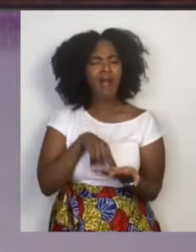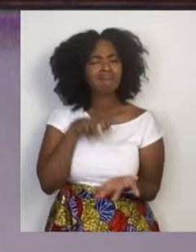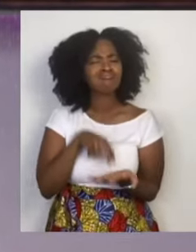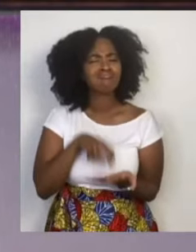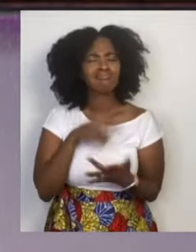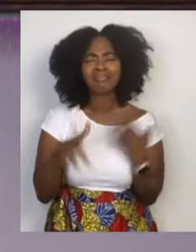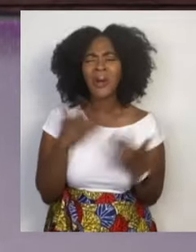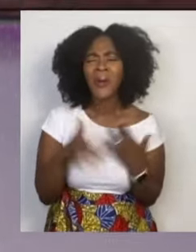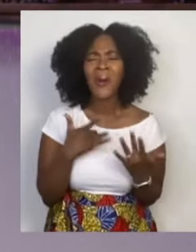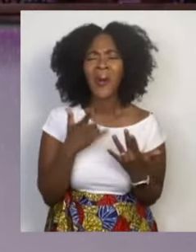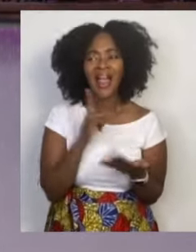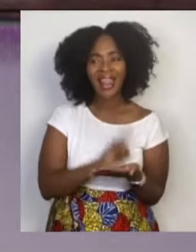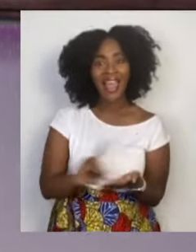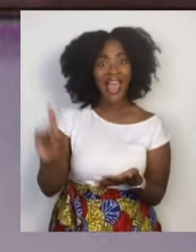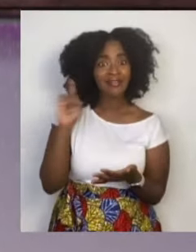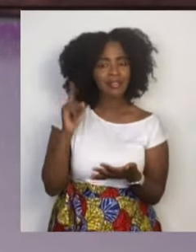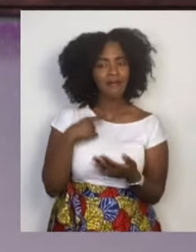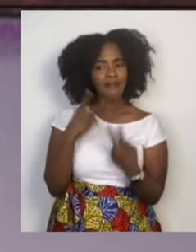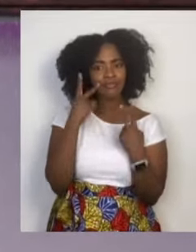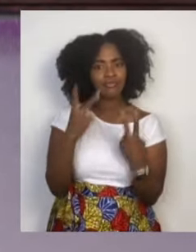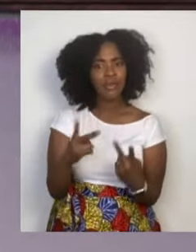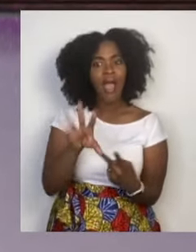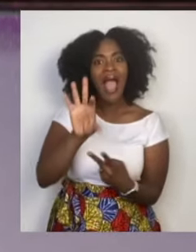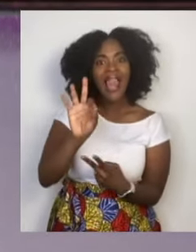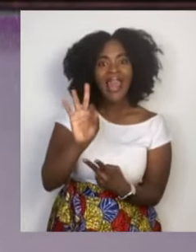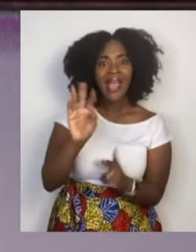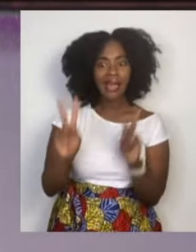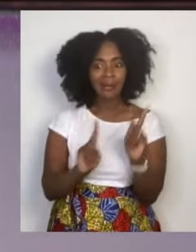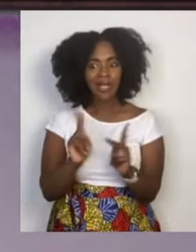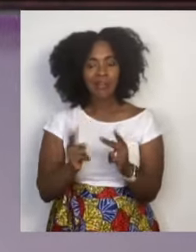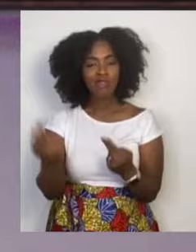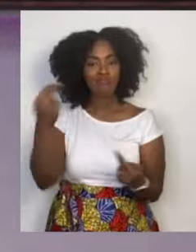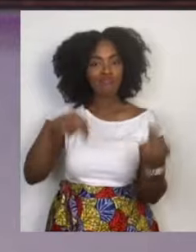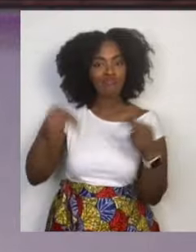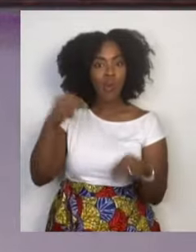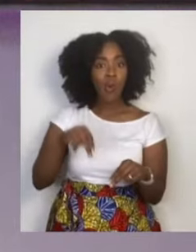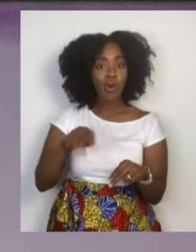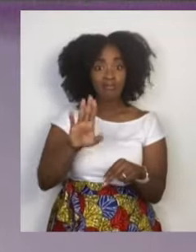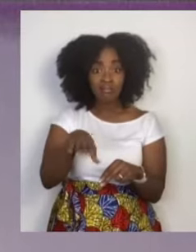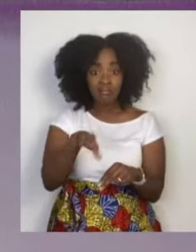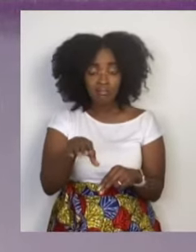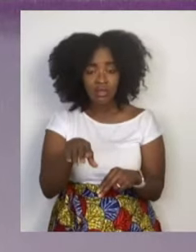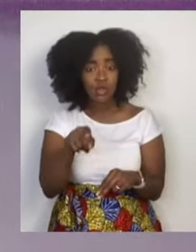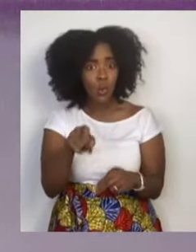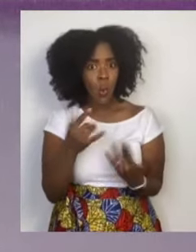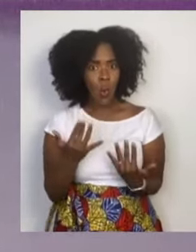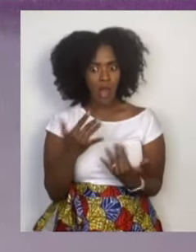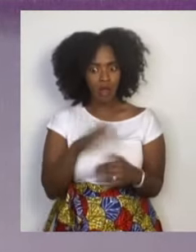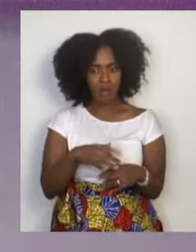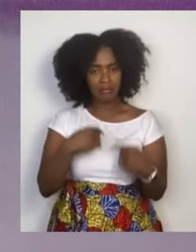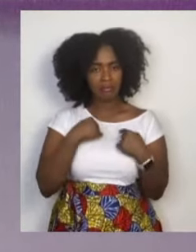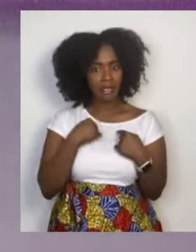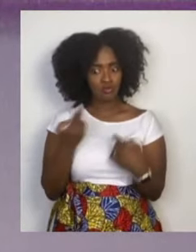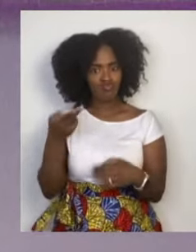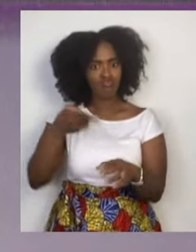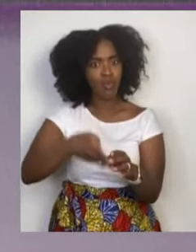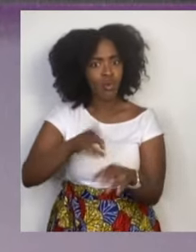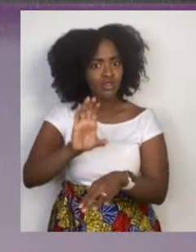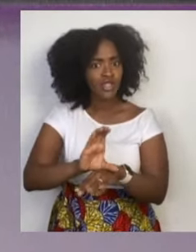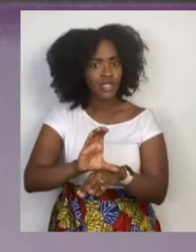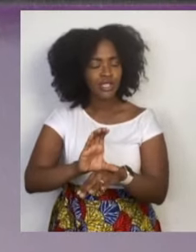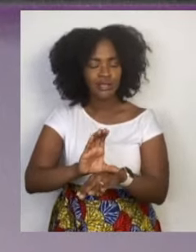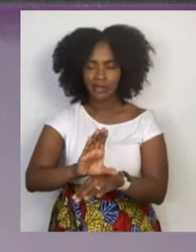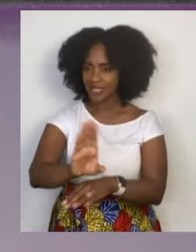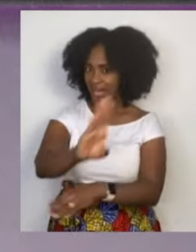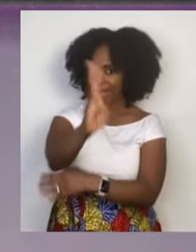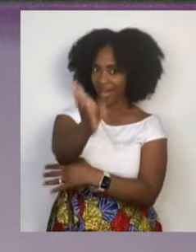came to join. Y'all don't ever have to wait on me to join. When God is doing the work, you respond to His prompting. But I am